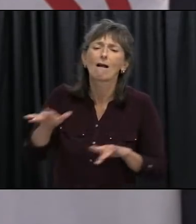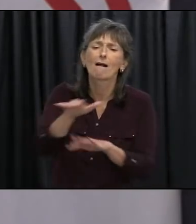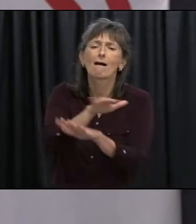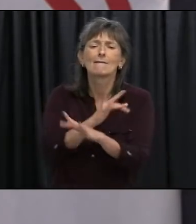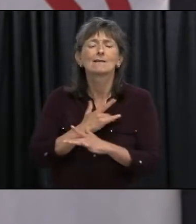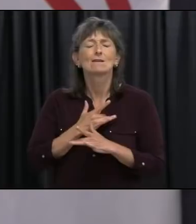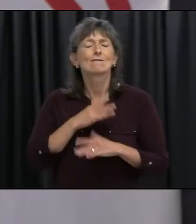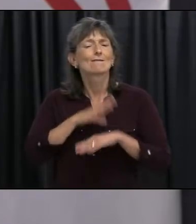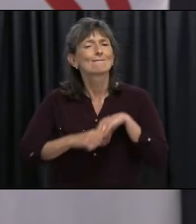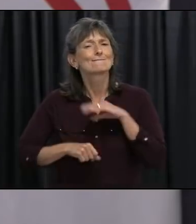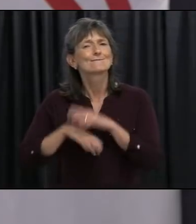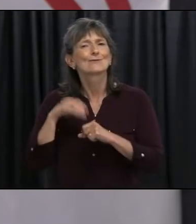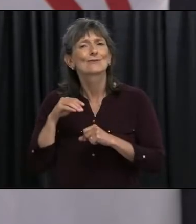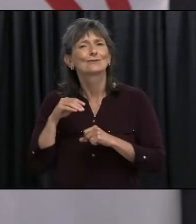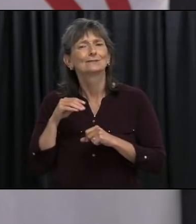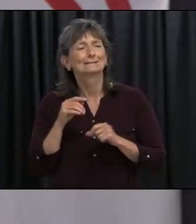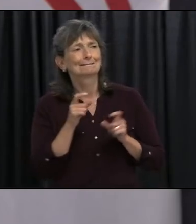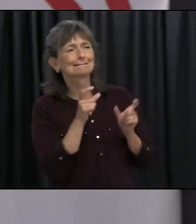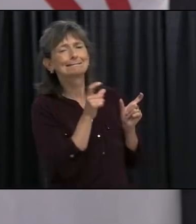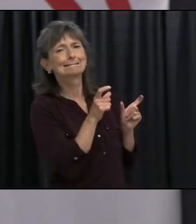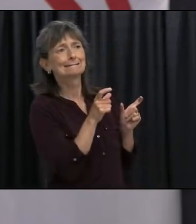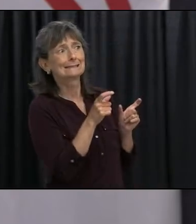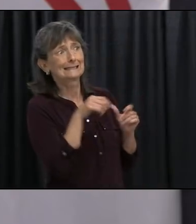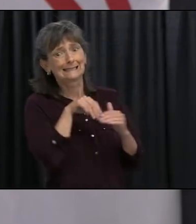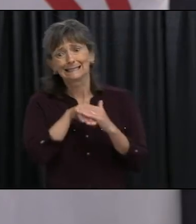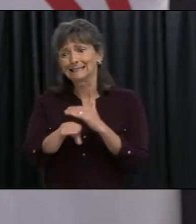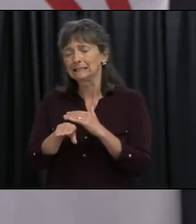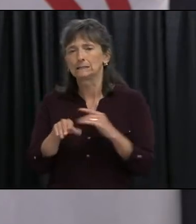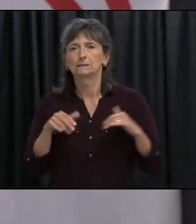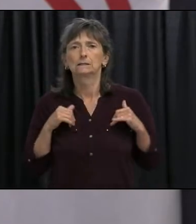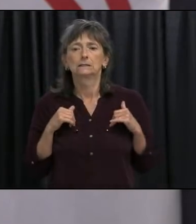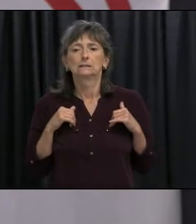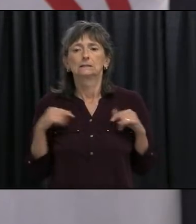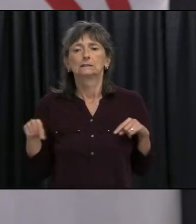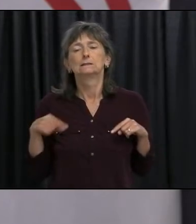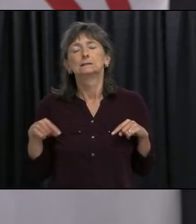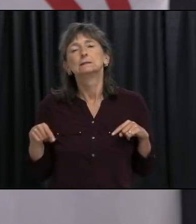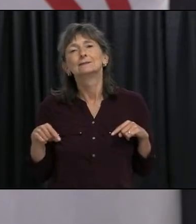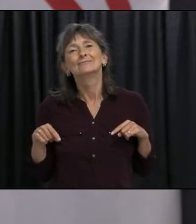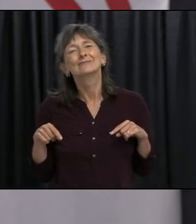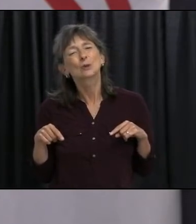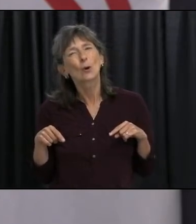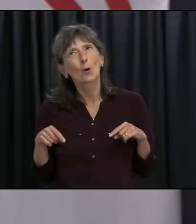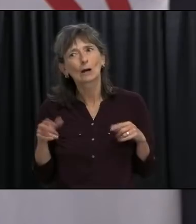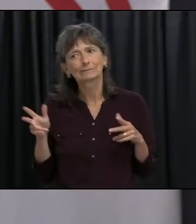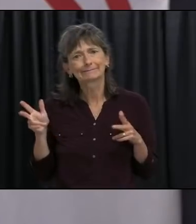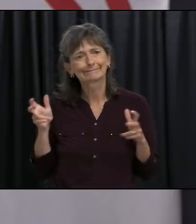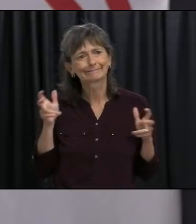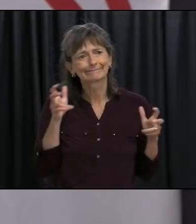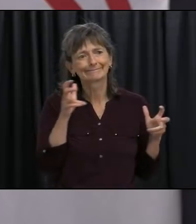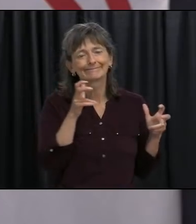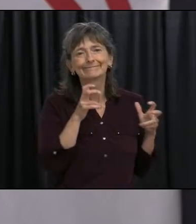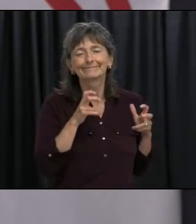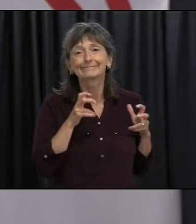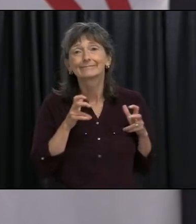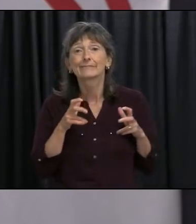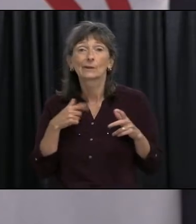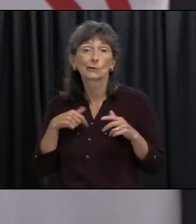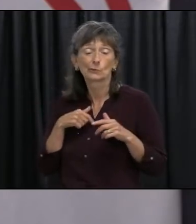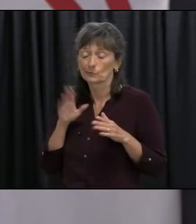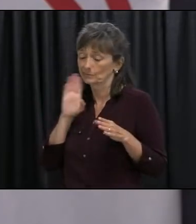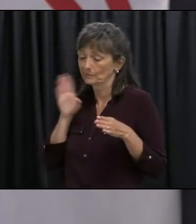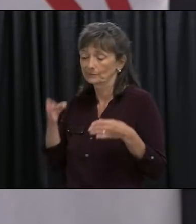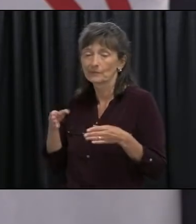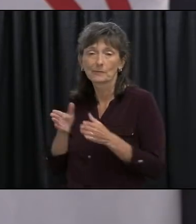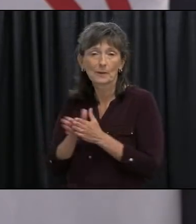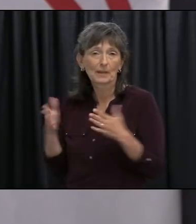prefer to keep it that way. We make the decision based on the evidence, working with public health, And we've been using that teamwork approach that we have in